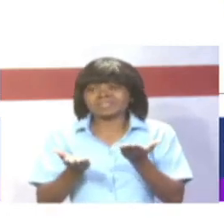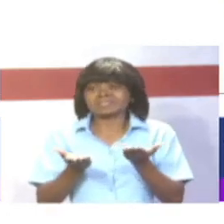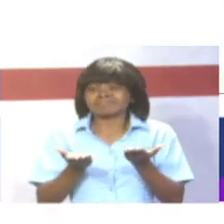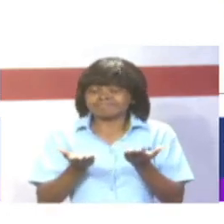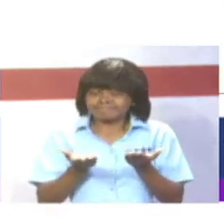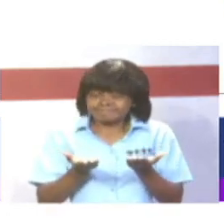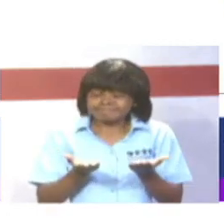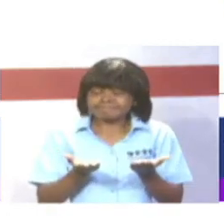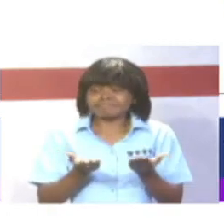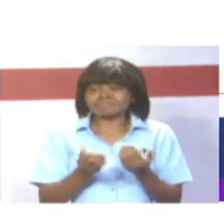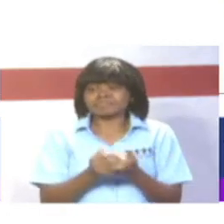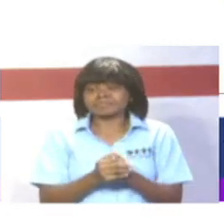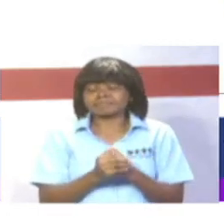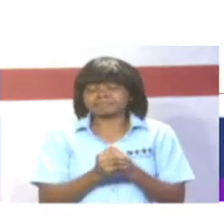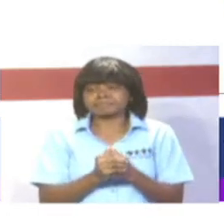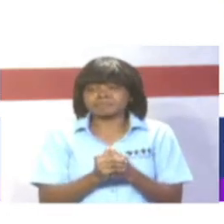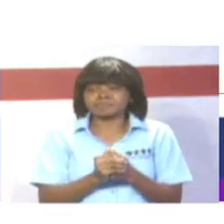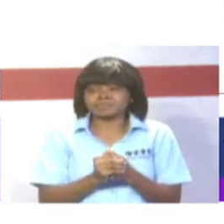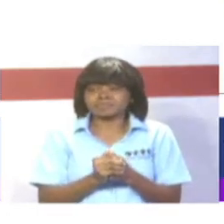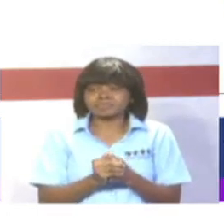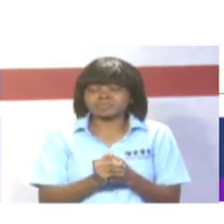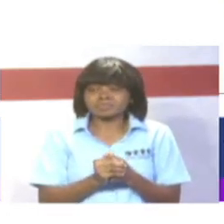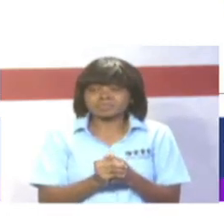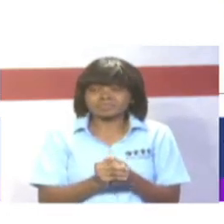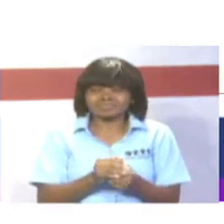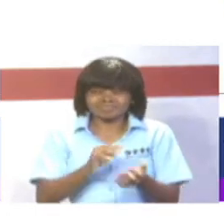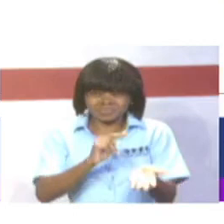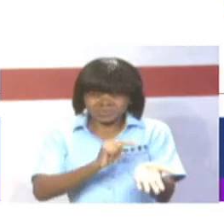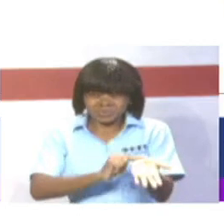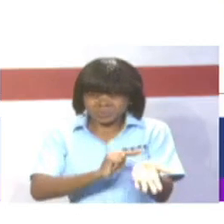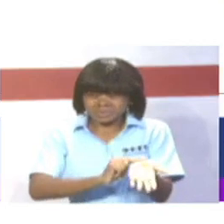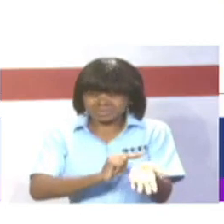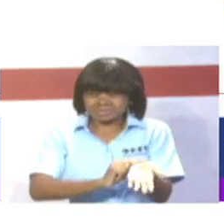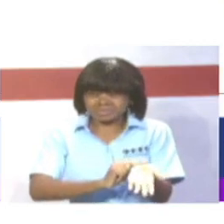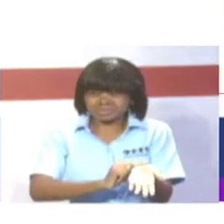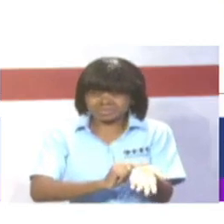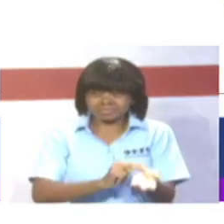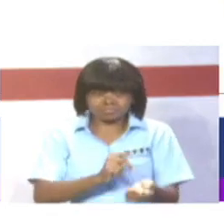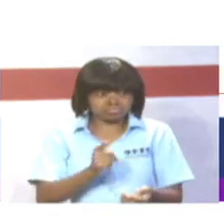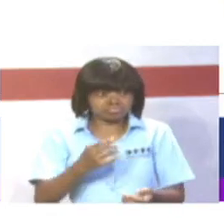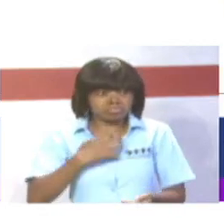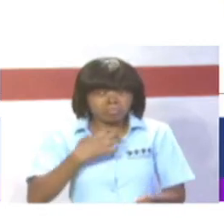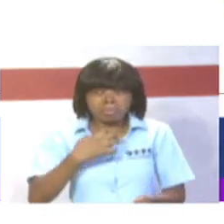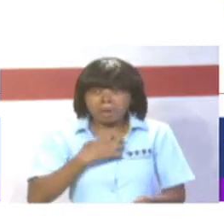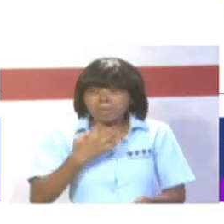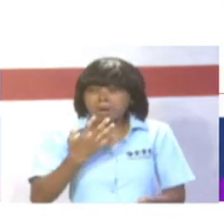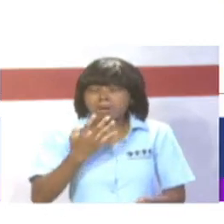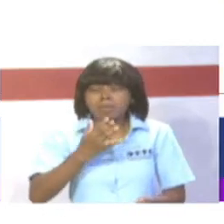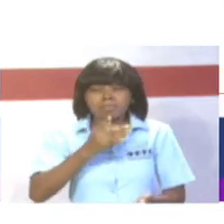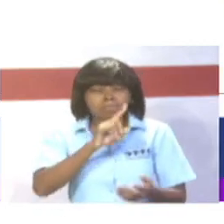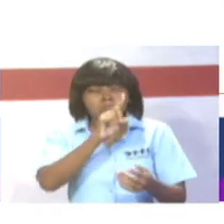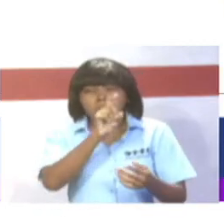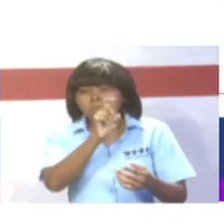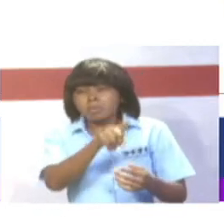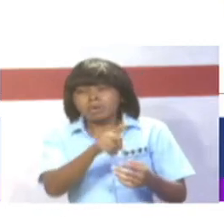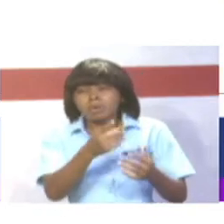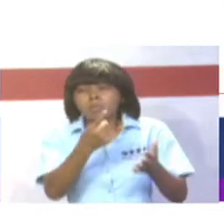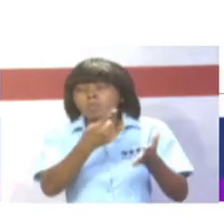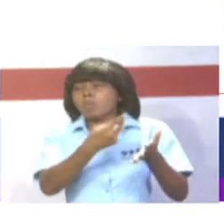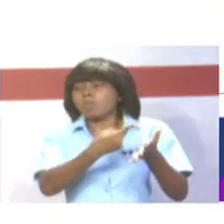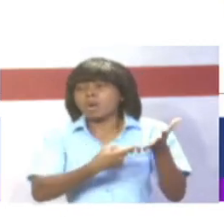by the TTRNA. And so my question to you is, what workable solutions can you